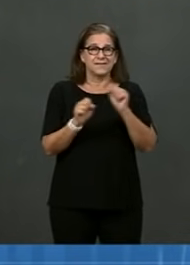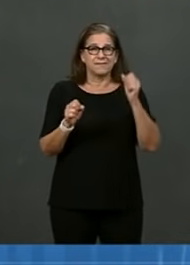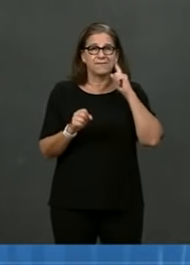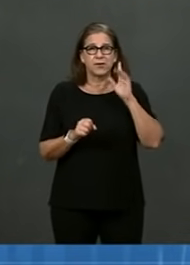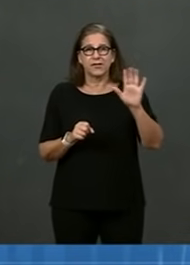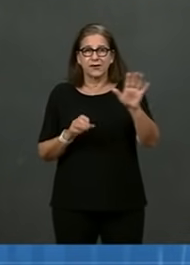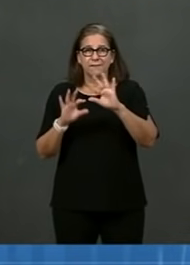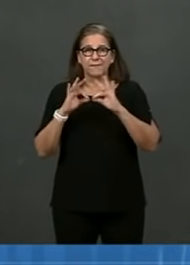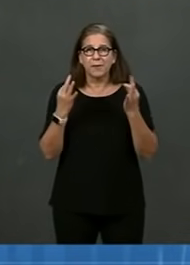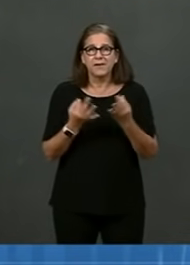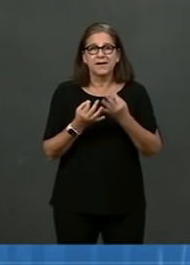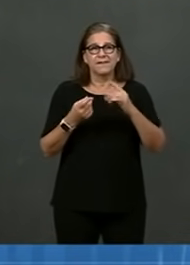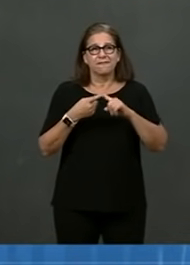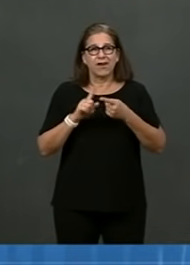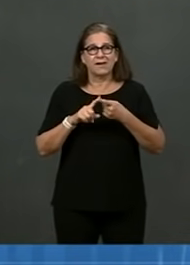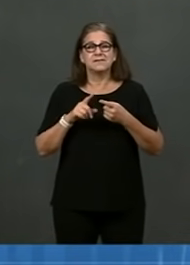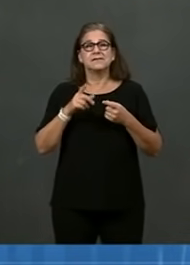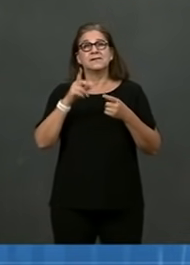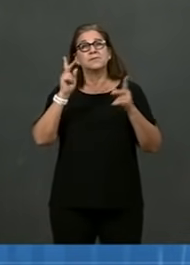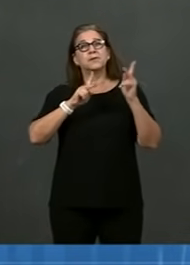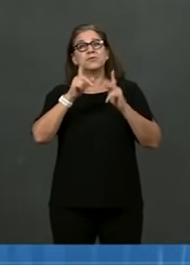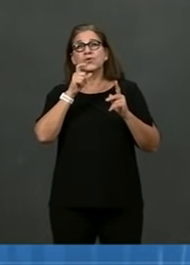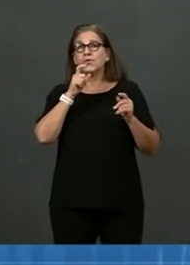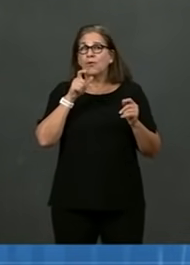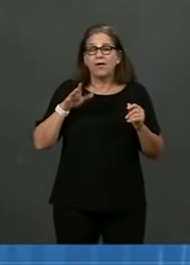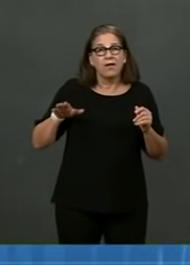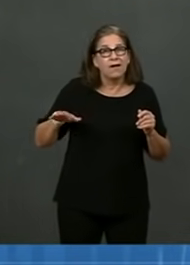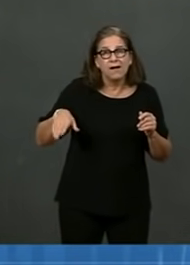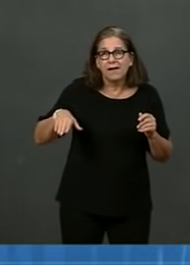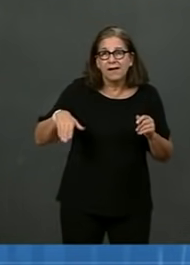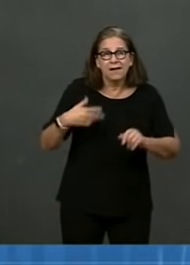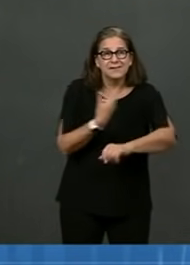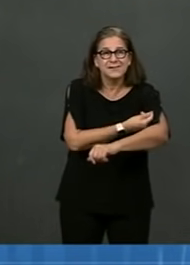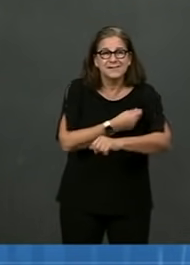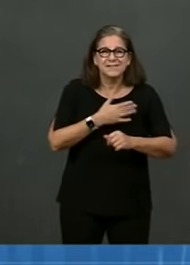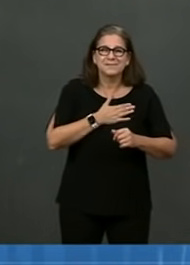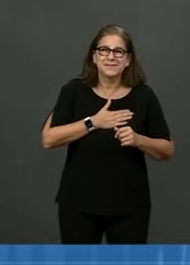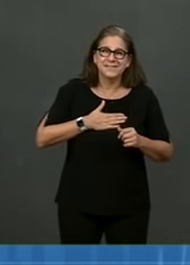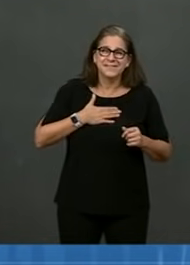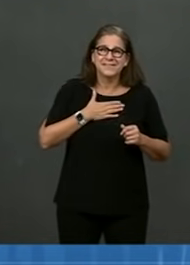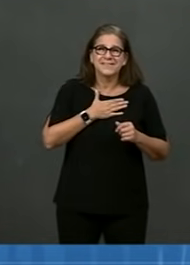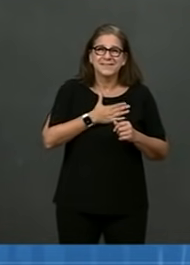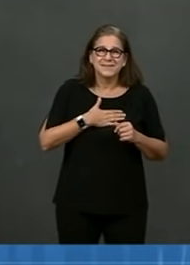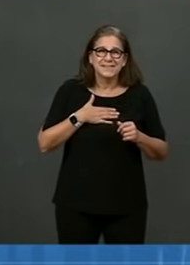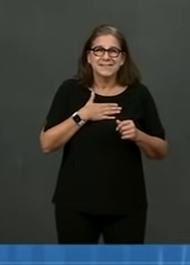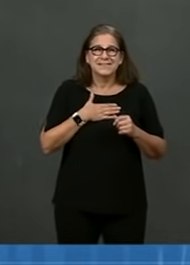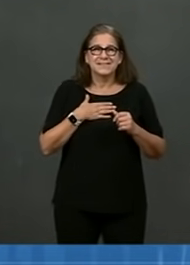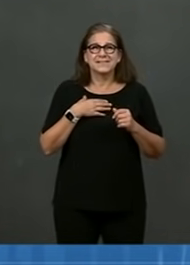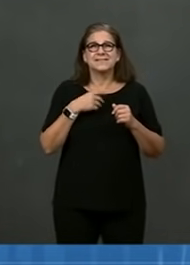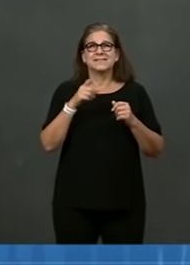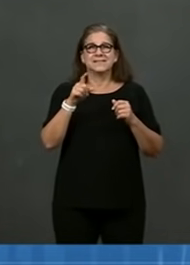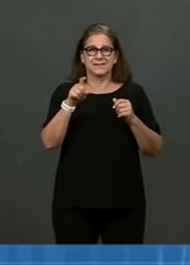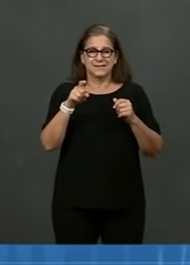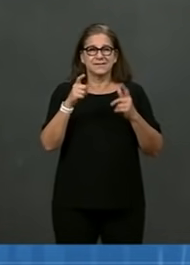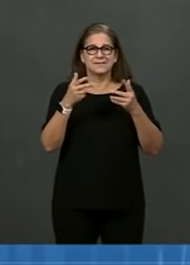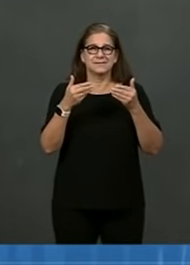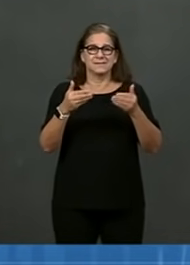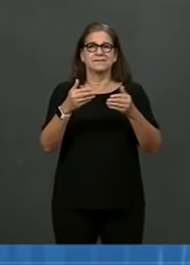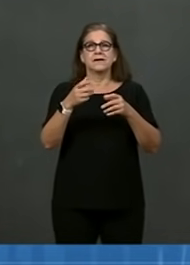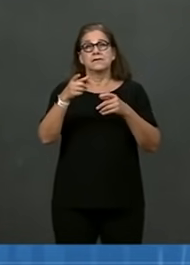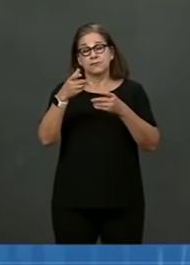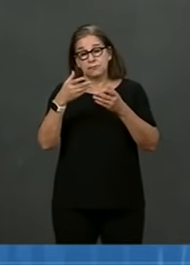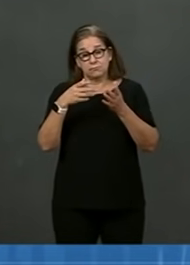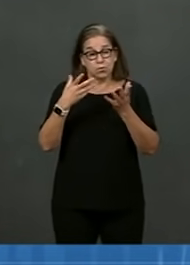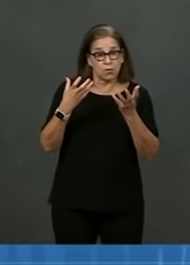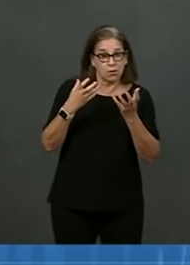I encourage you to take the time to get the information you need to make the decision to get vaccinated. Thank you. I'll now